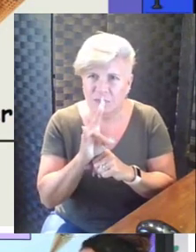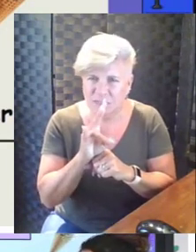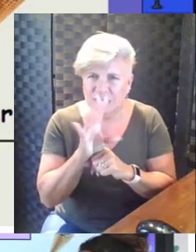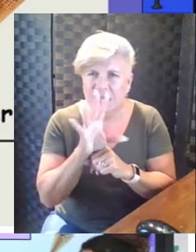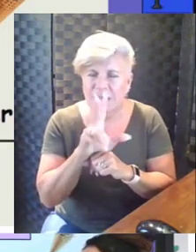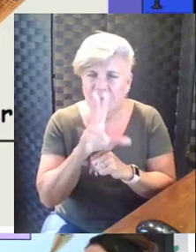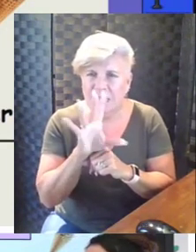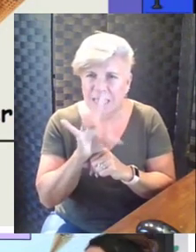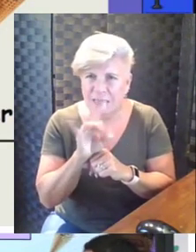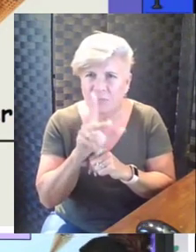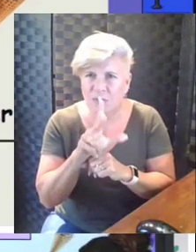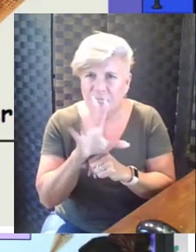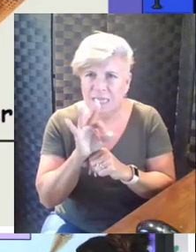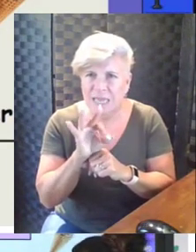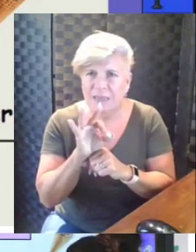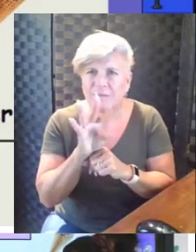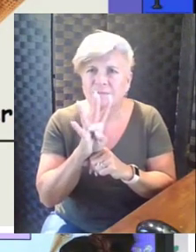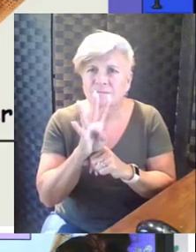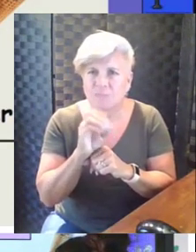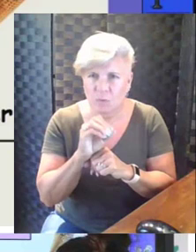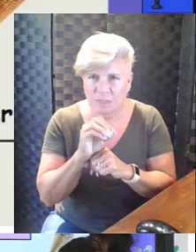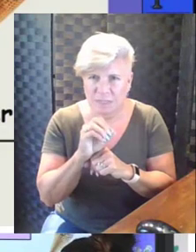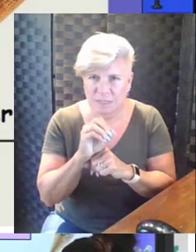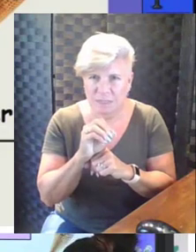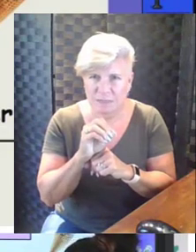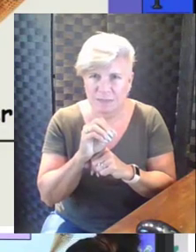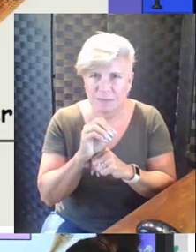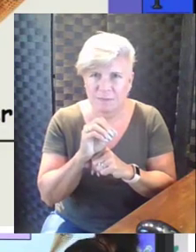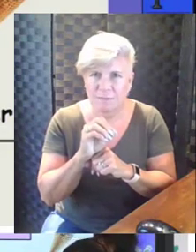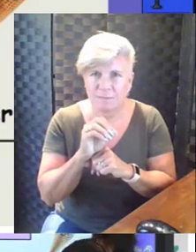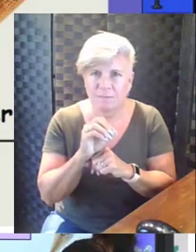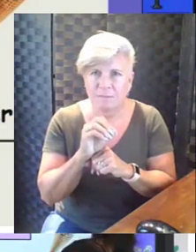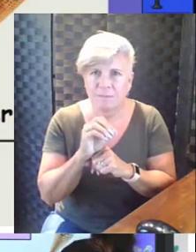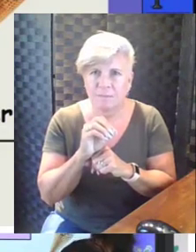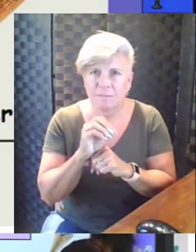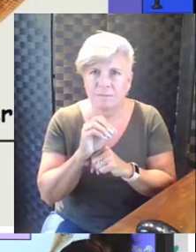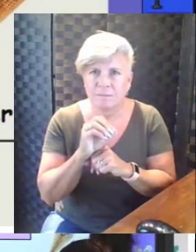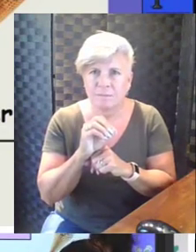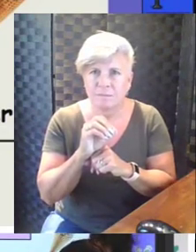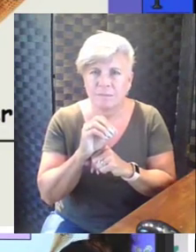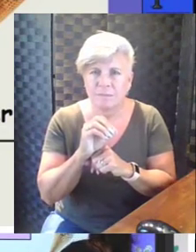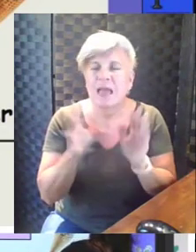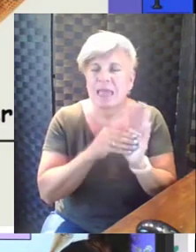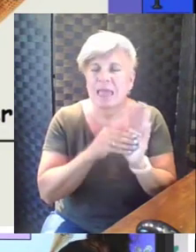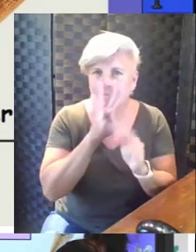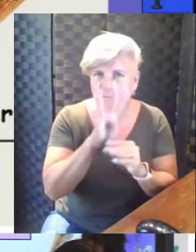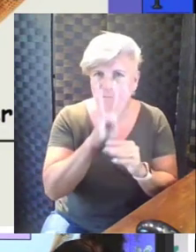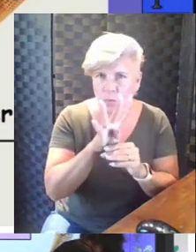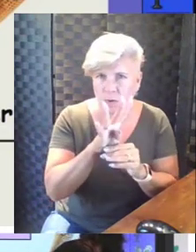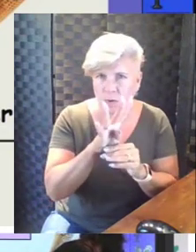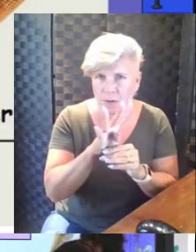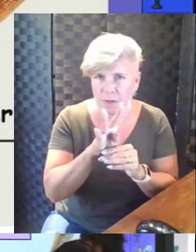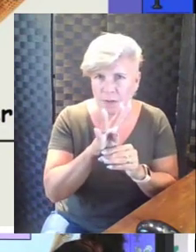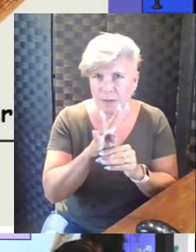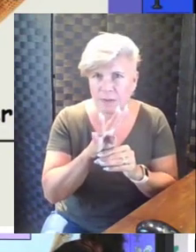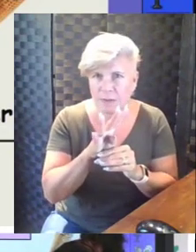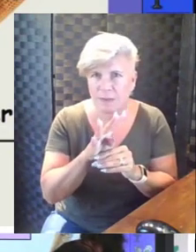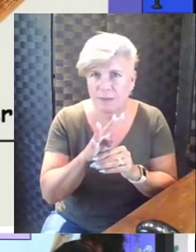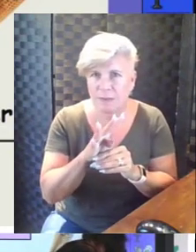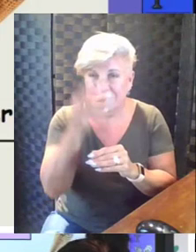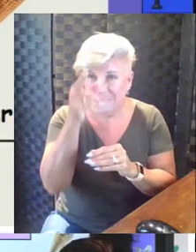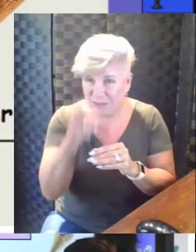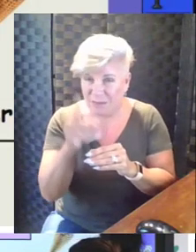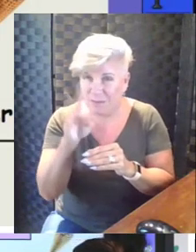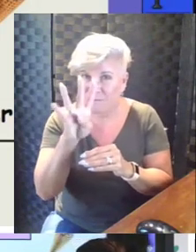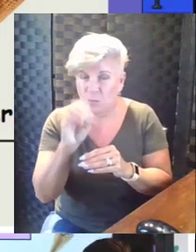37, 38, 39, 40. I added 4, and now